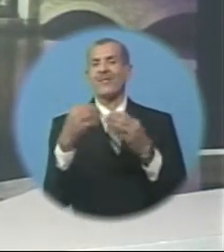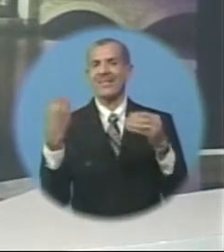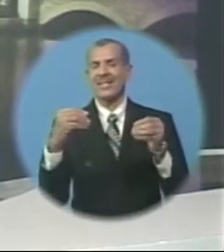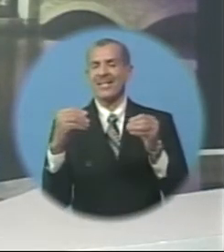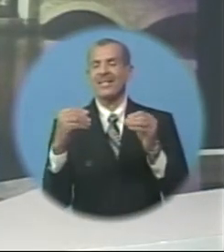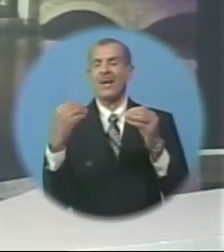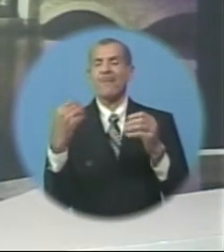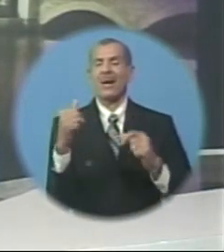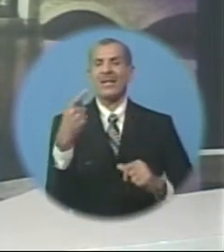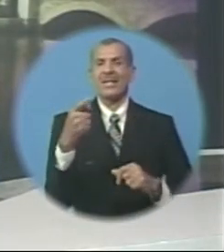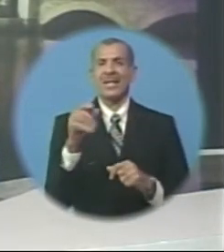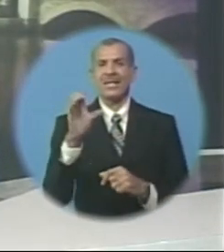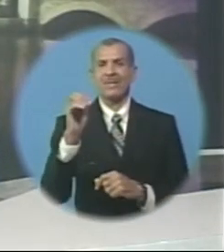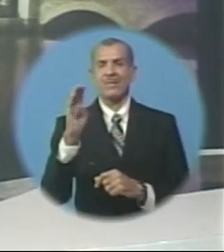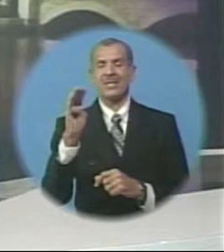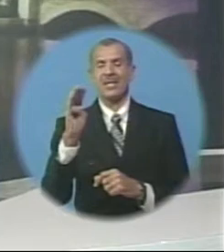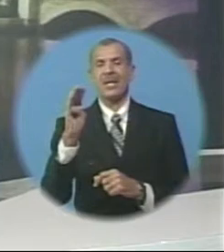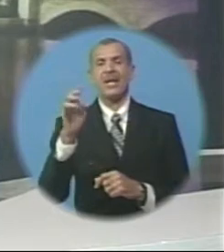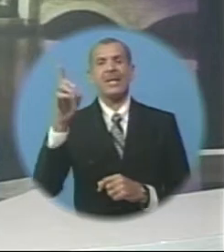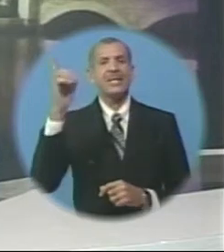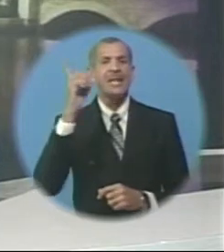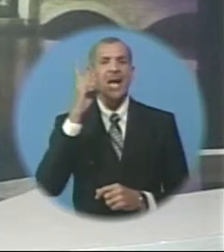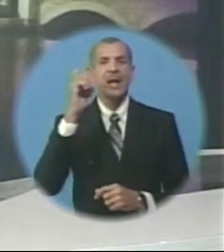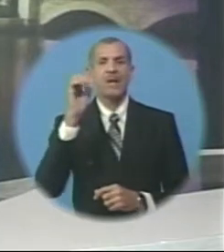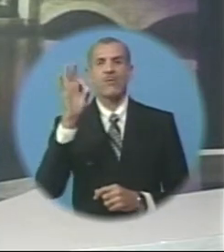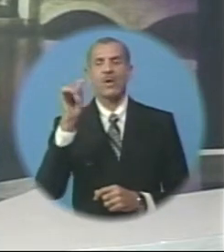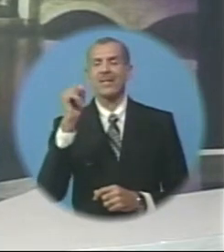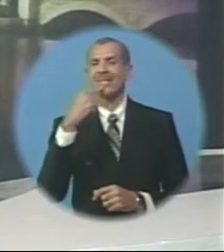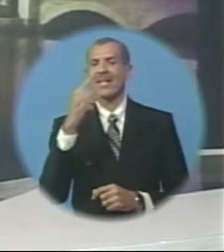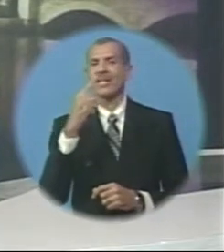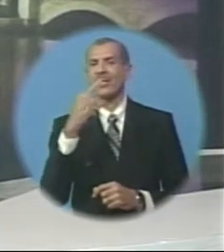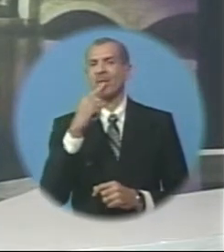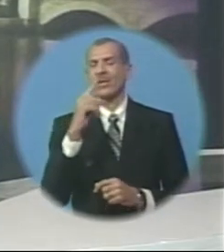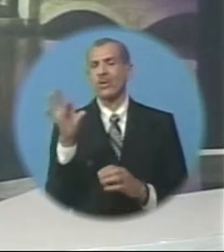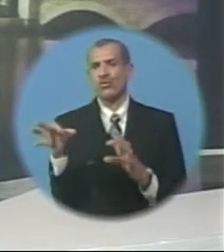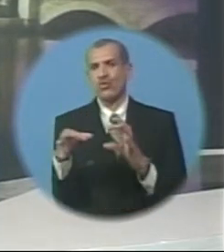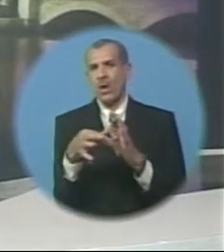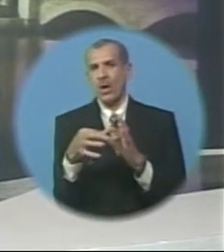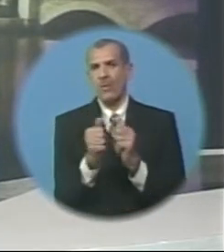here at the CBC, Diane Fort, says the corporation was quick to partner with